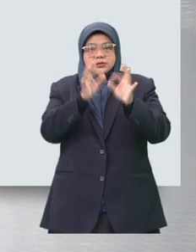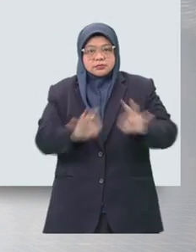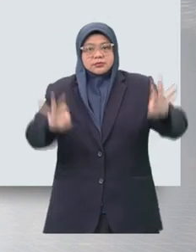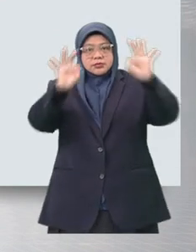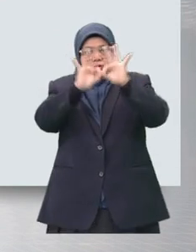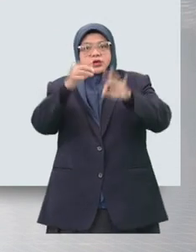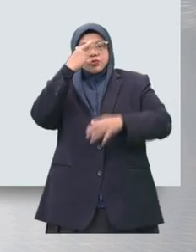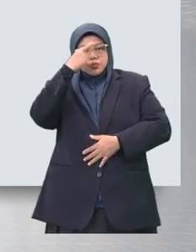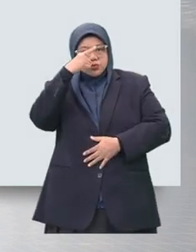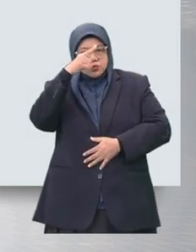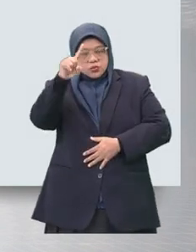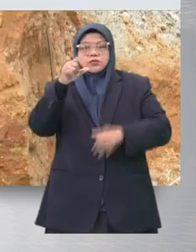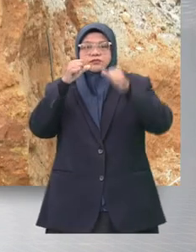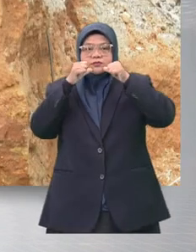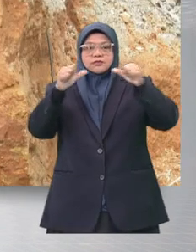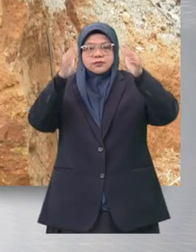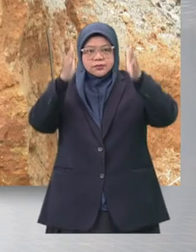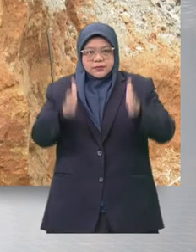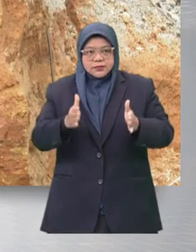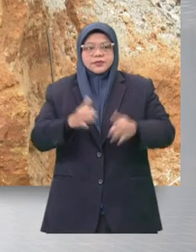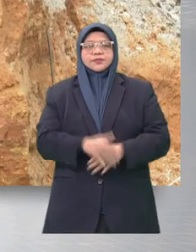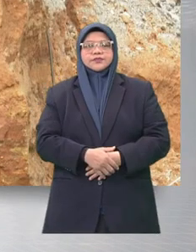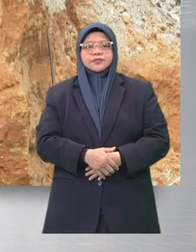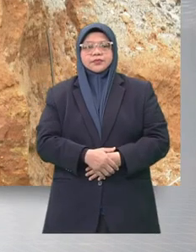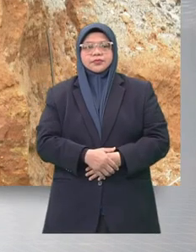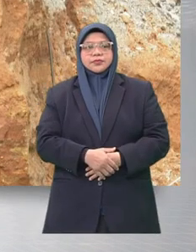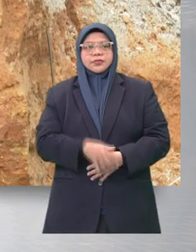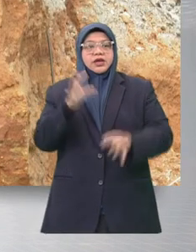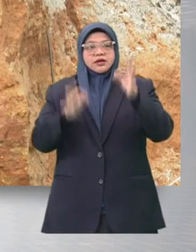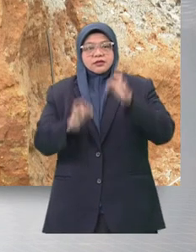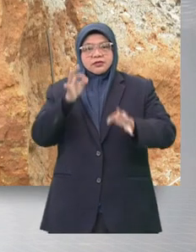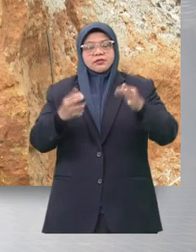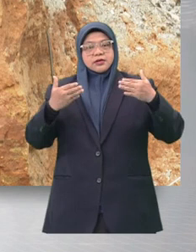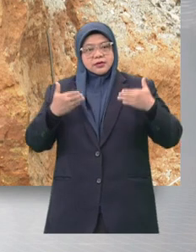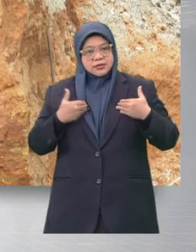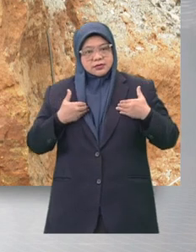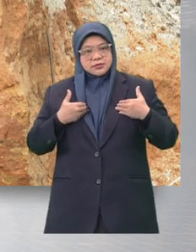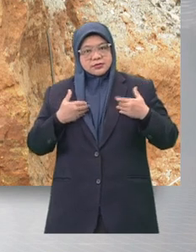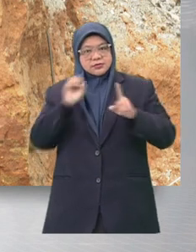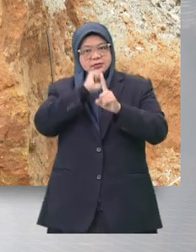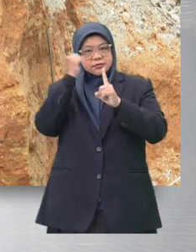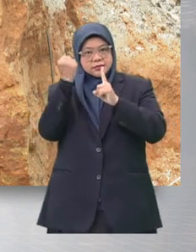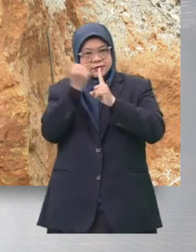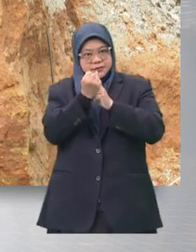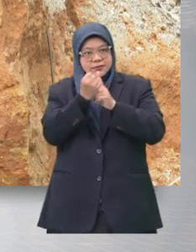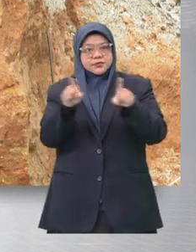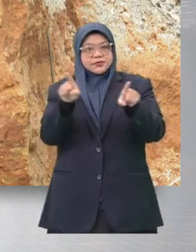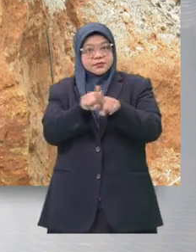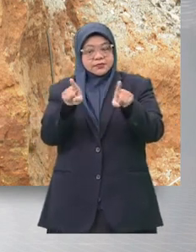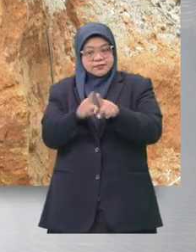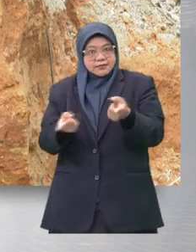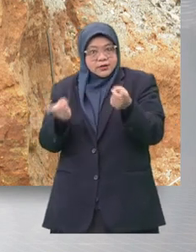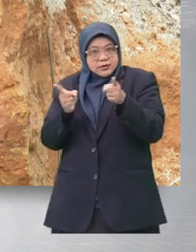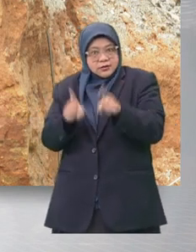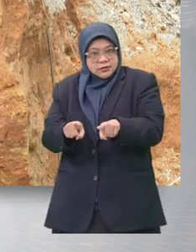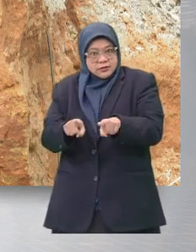the general public is kalau ada keadaan situasi macam ni,